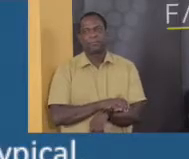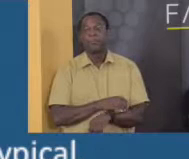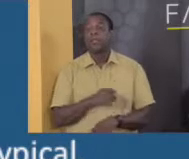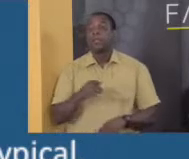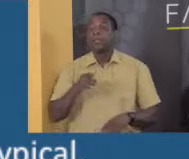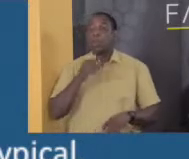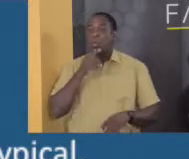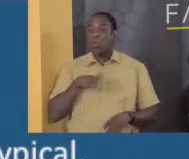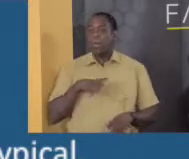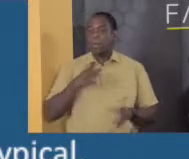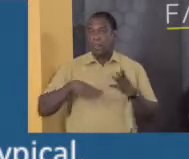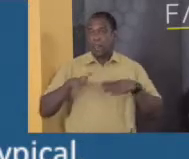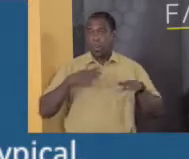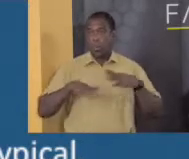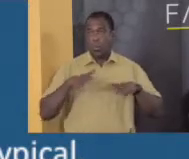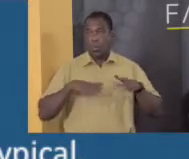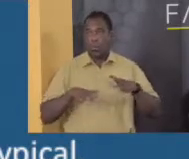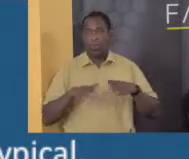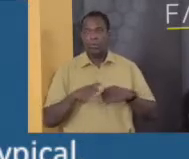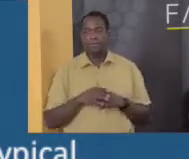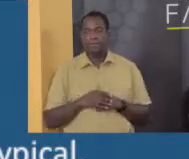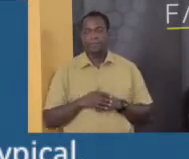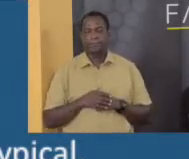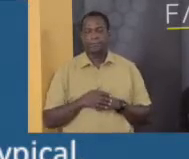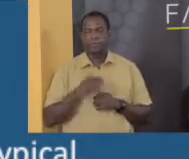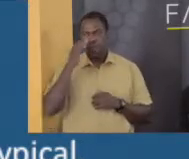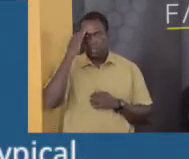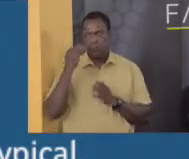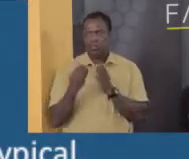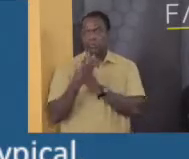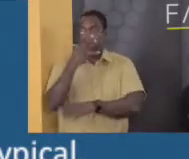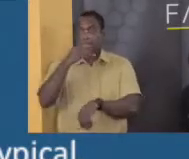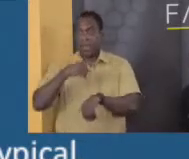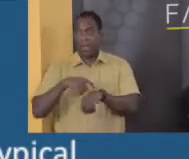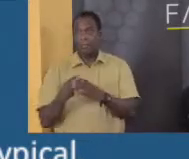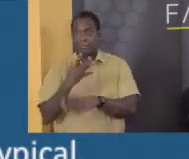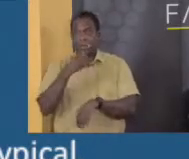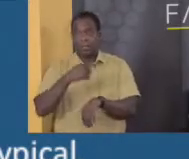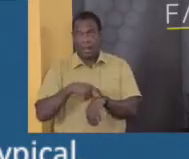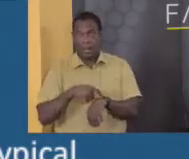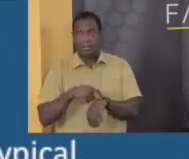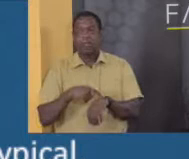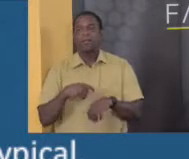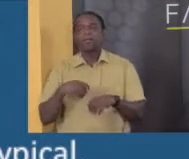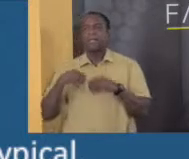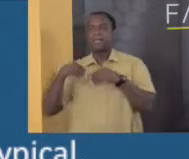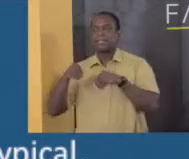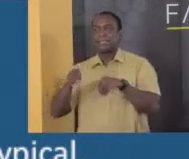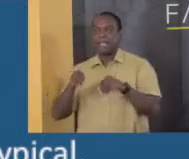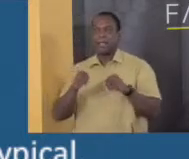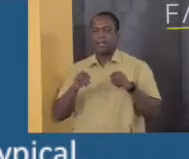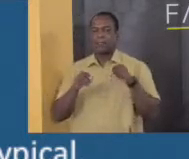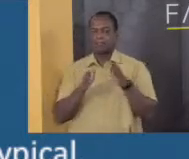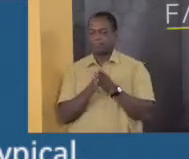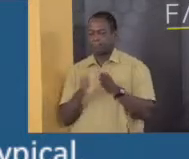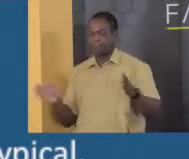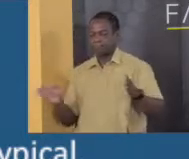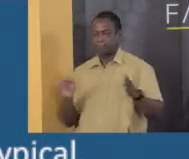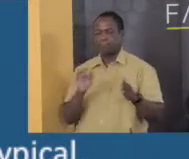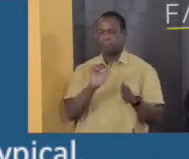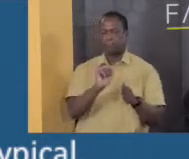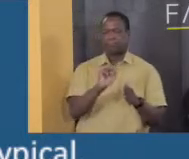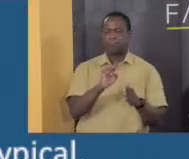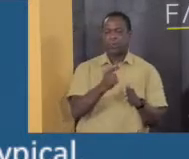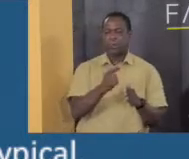So in the women's apparel, you know, for spring, the sell dates are